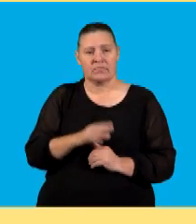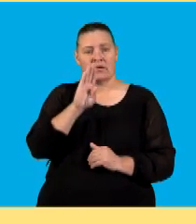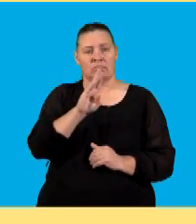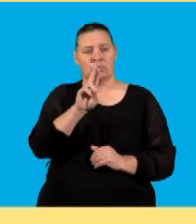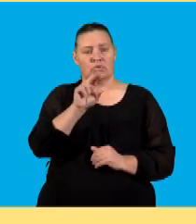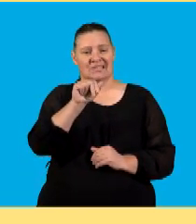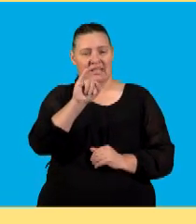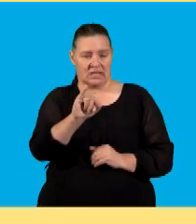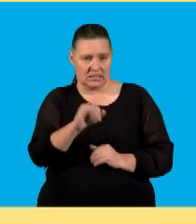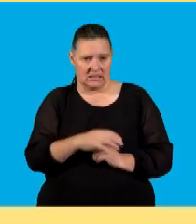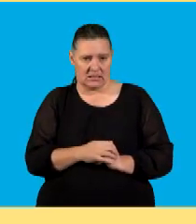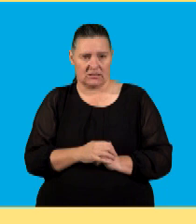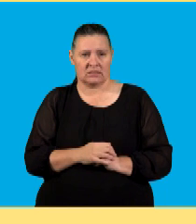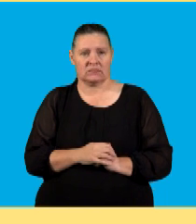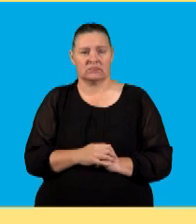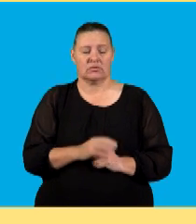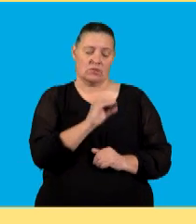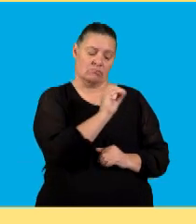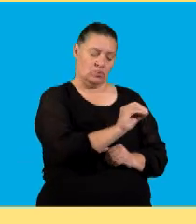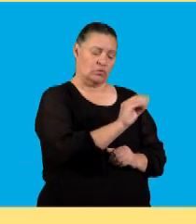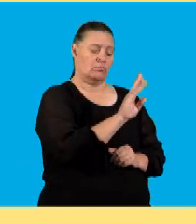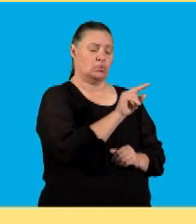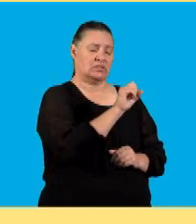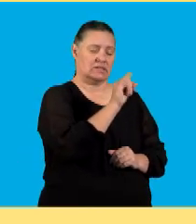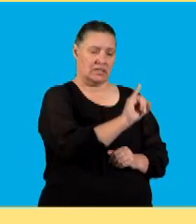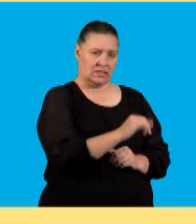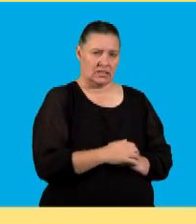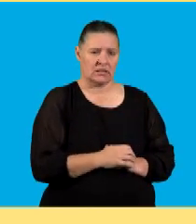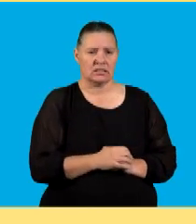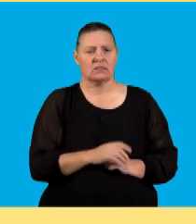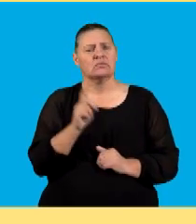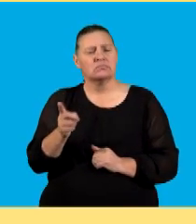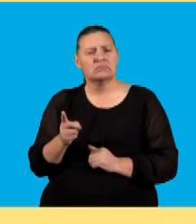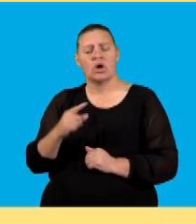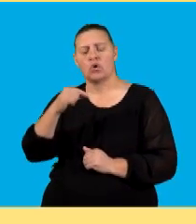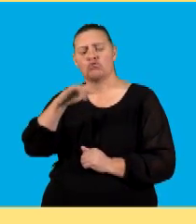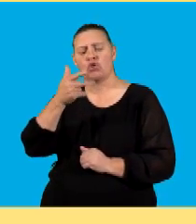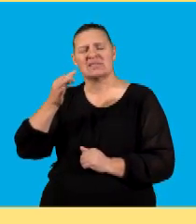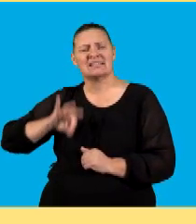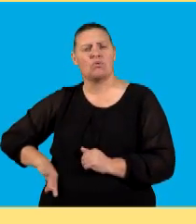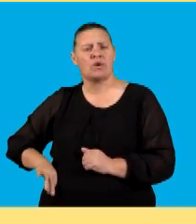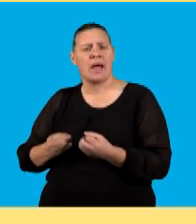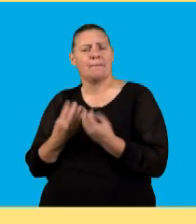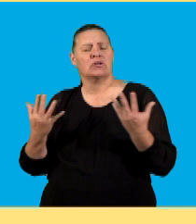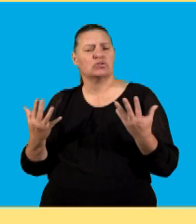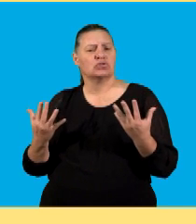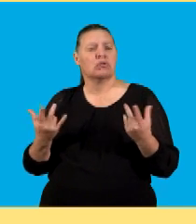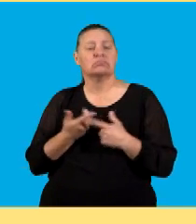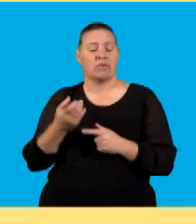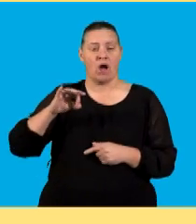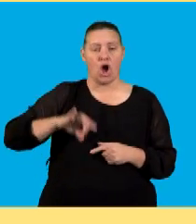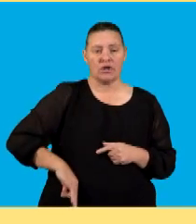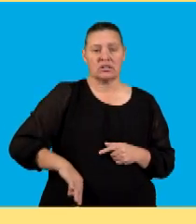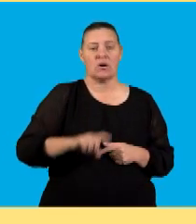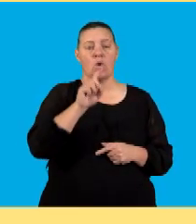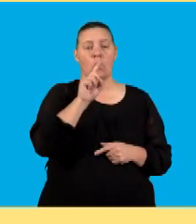is Busi. So we come here. This is Busi. How much is her gross salary? We are told